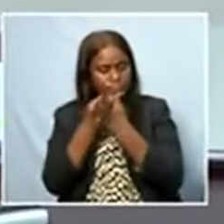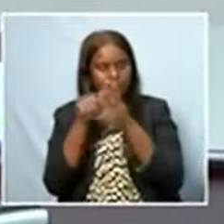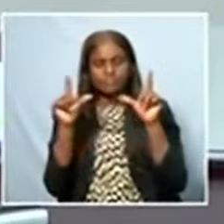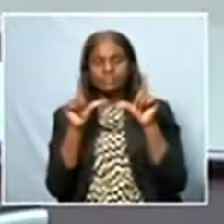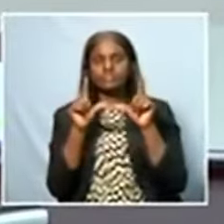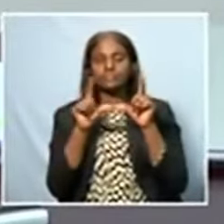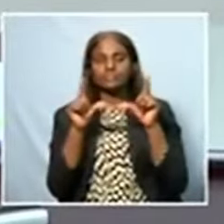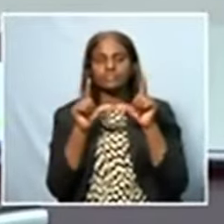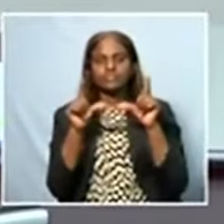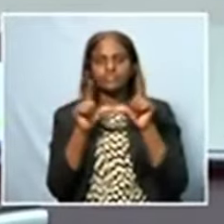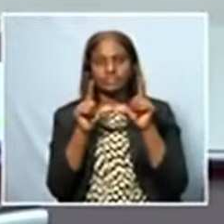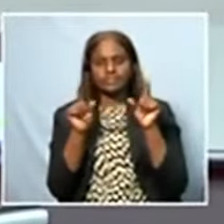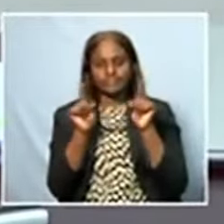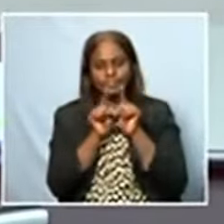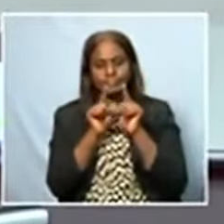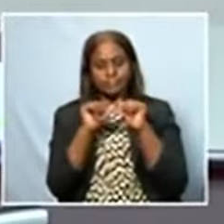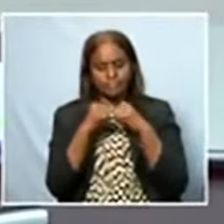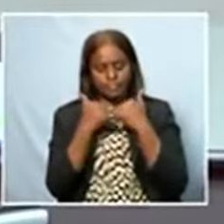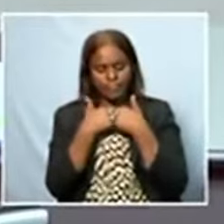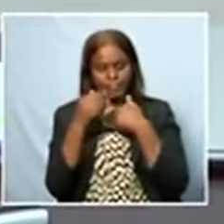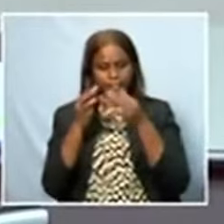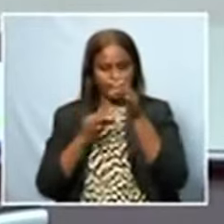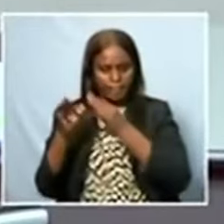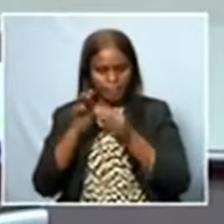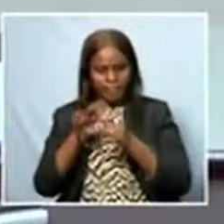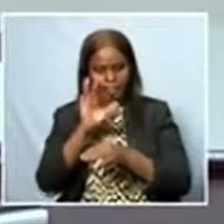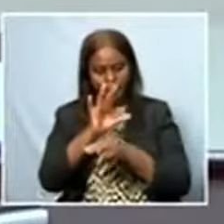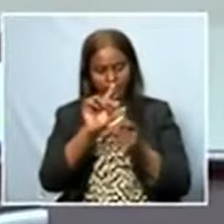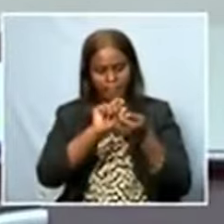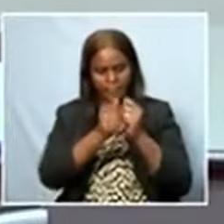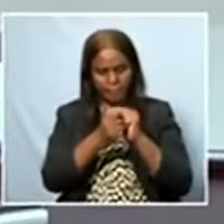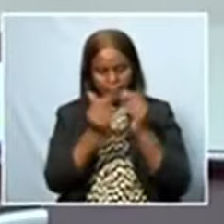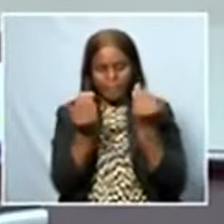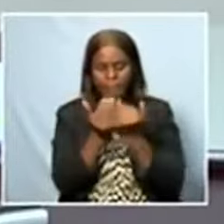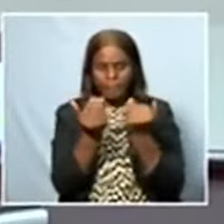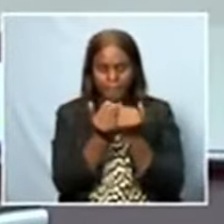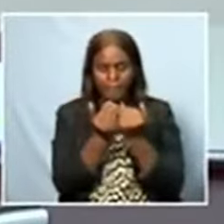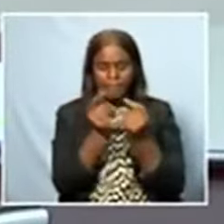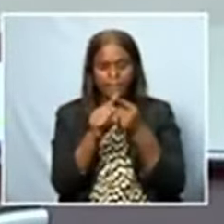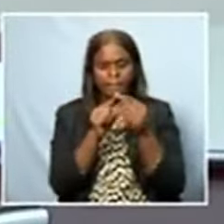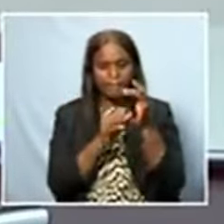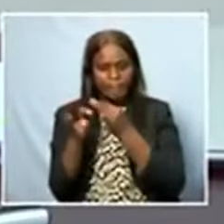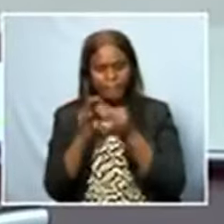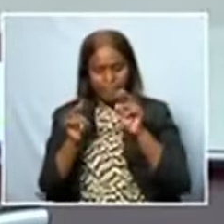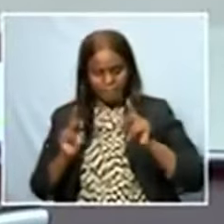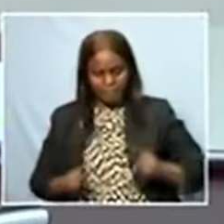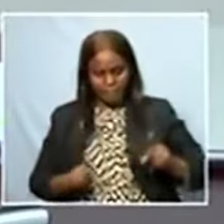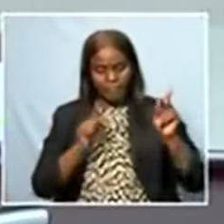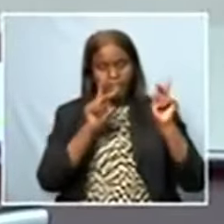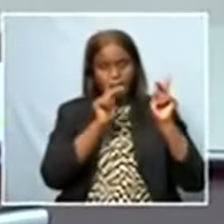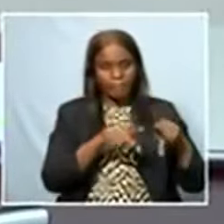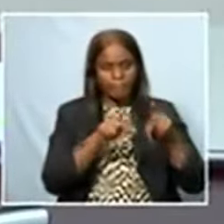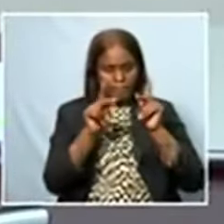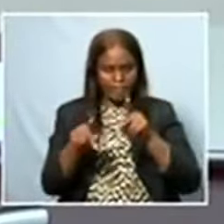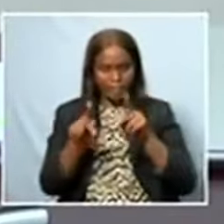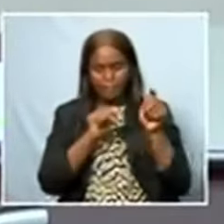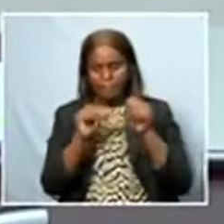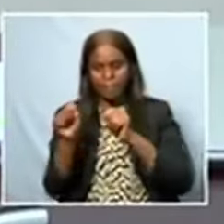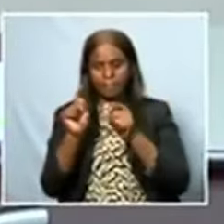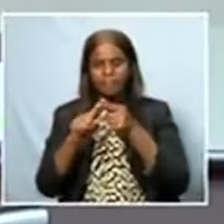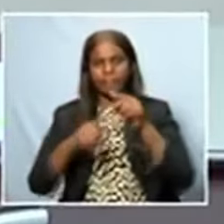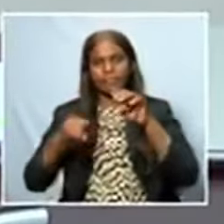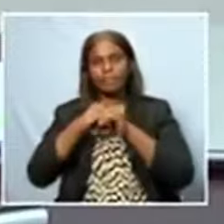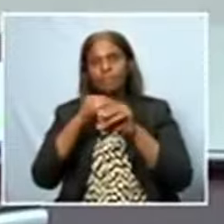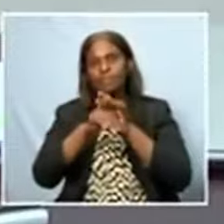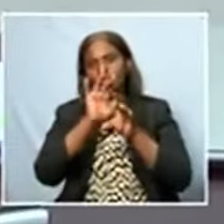levy, and we've outlined there that the amendment seeks to broaden the definition of person-to-person transfer to